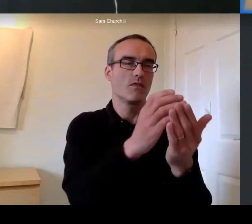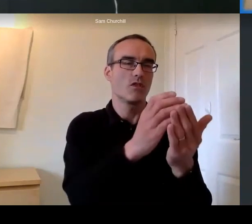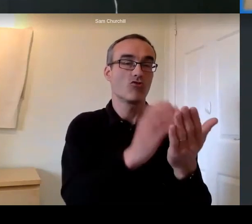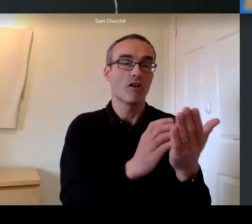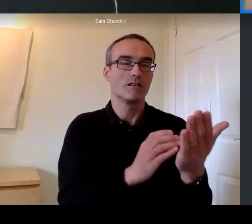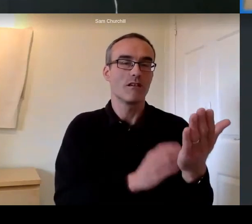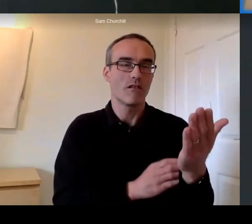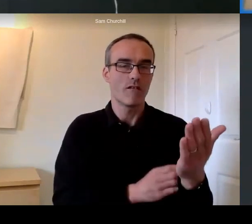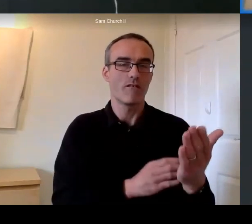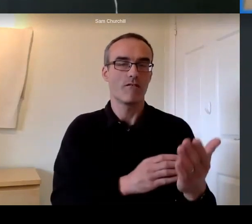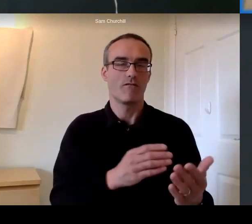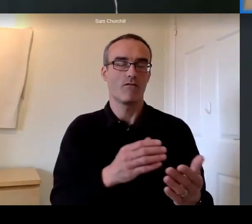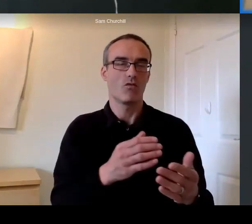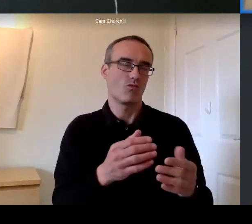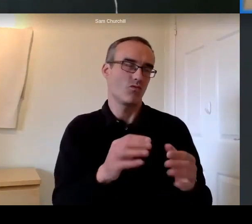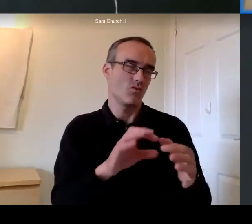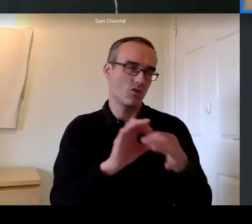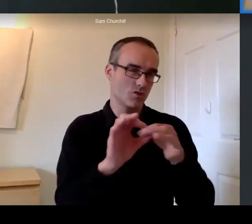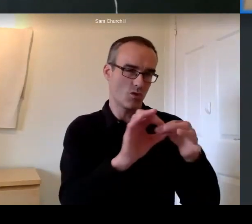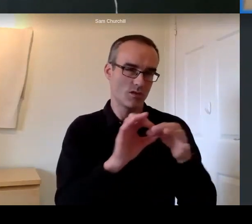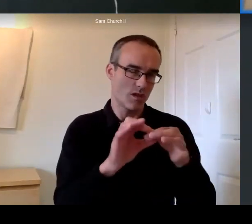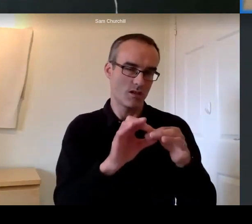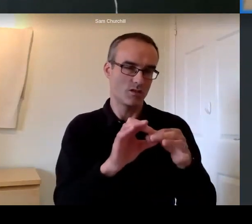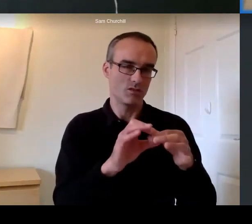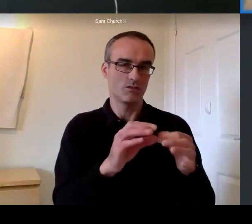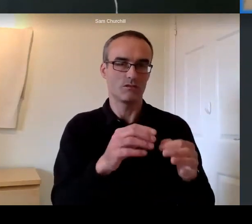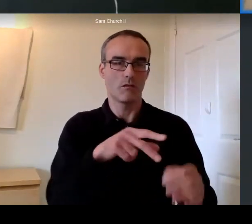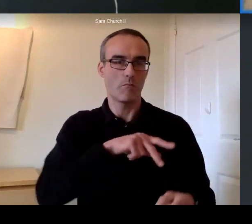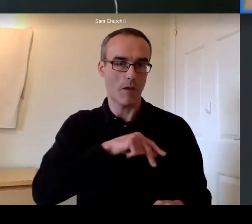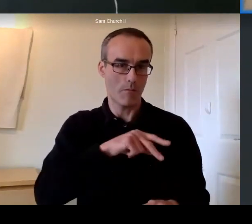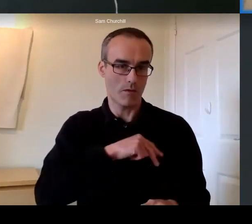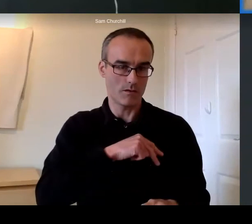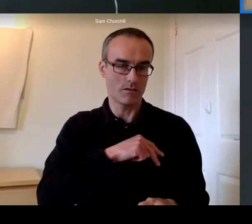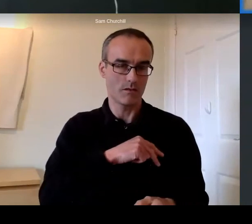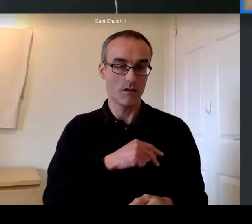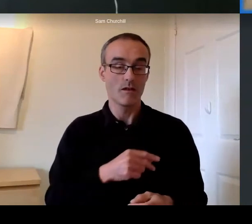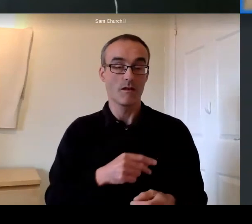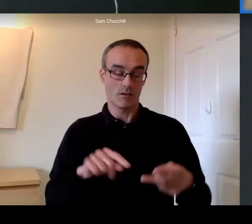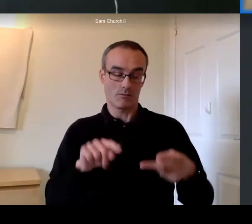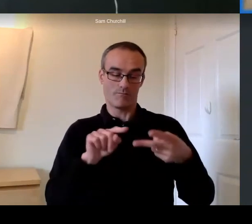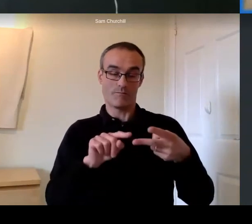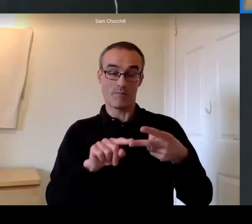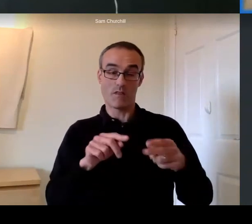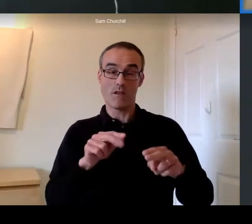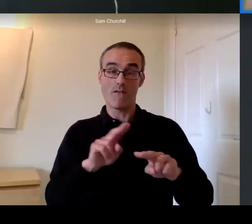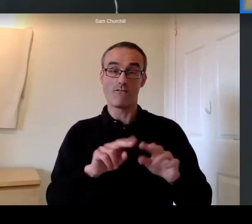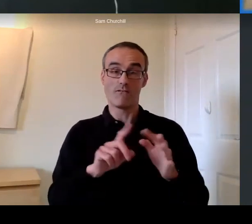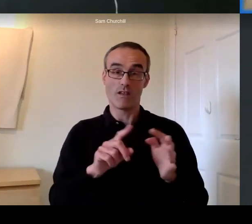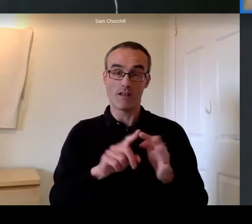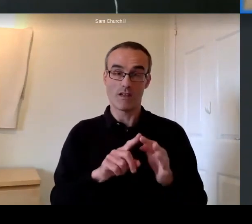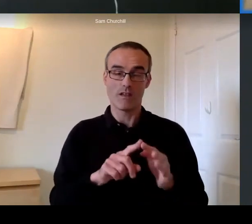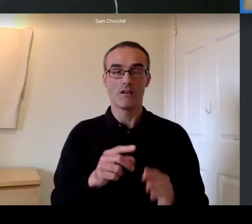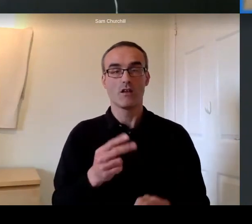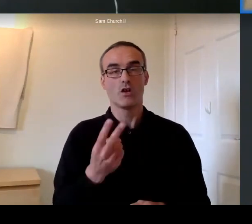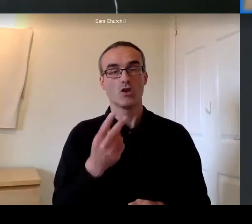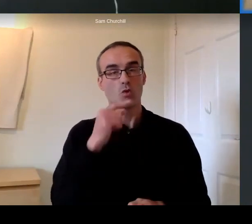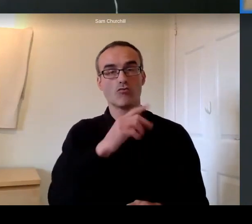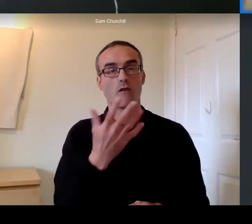for a subscription fee of £350 a year access to our newsletter,